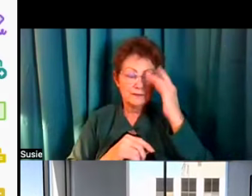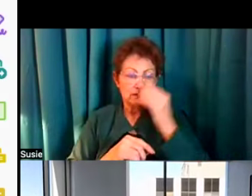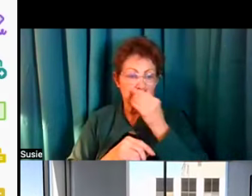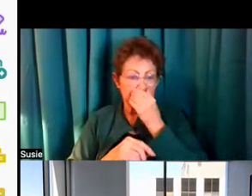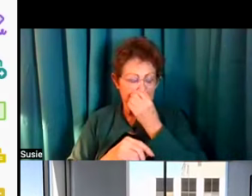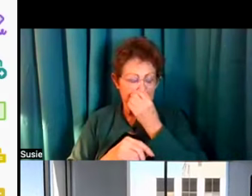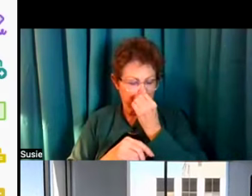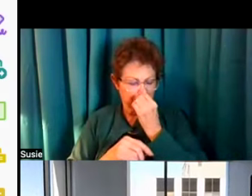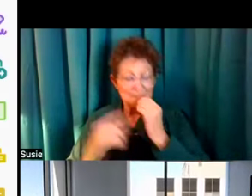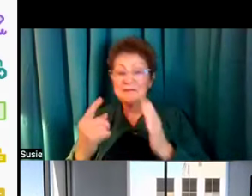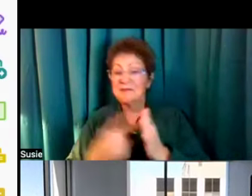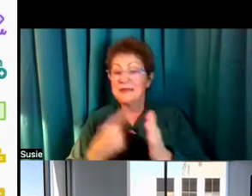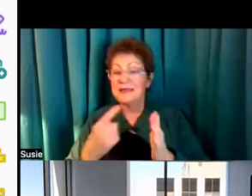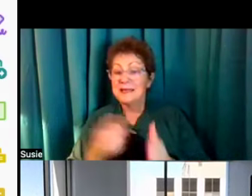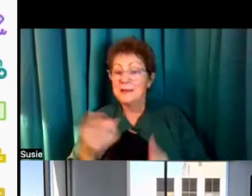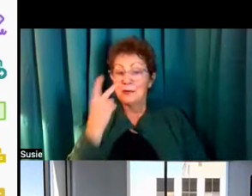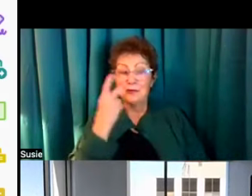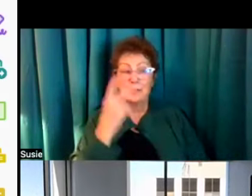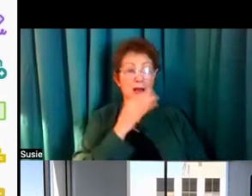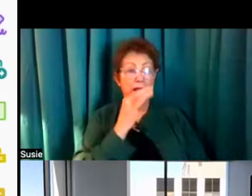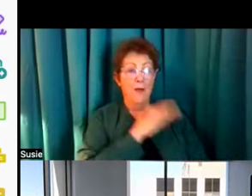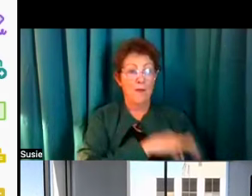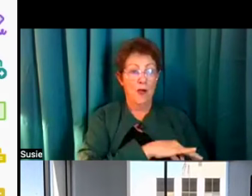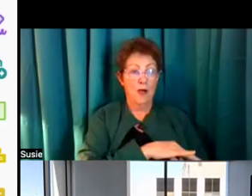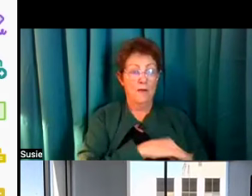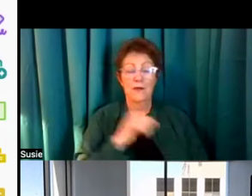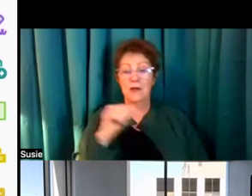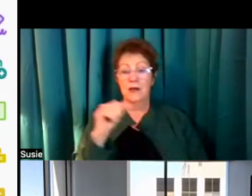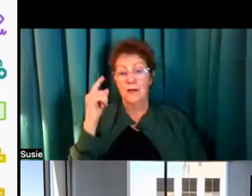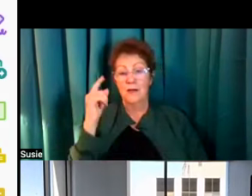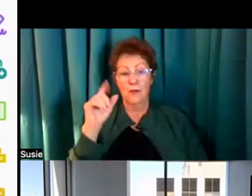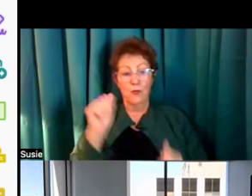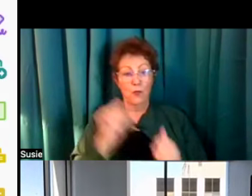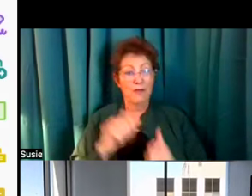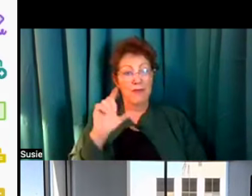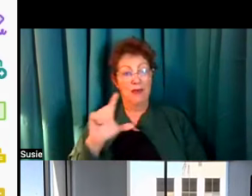sometimes you see nonprofits set up for-profit subsidiaries as LLCs,